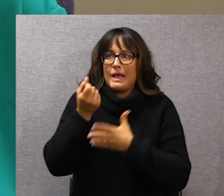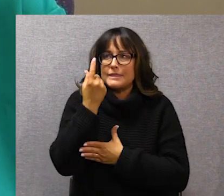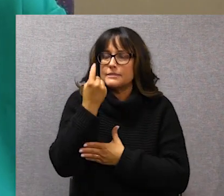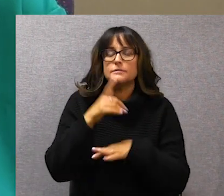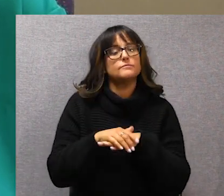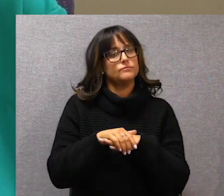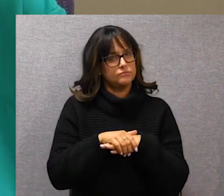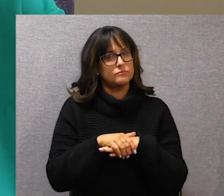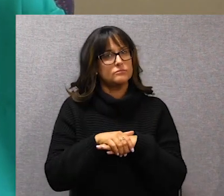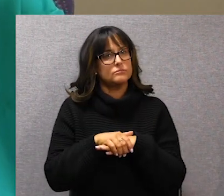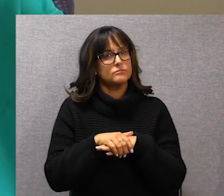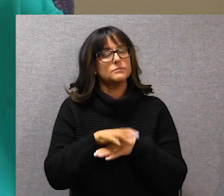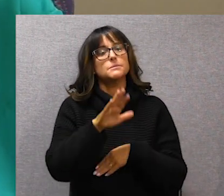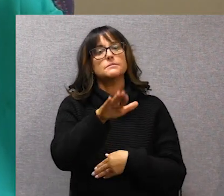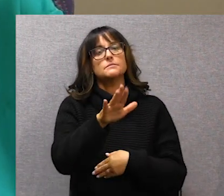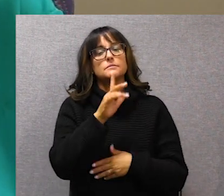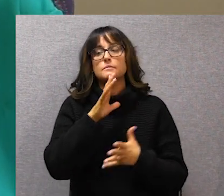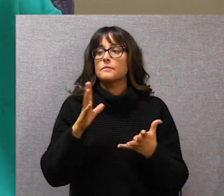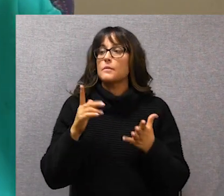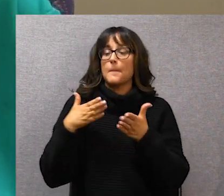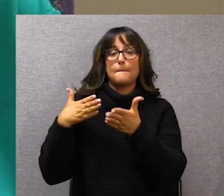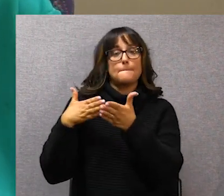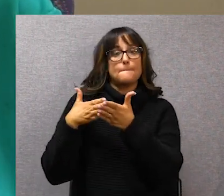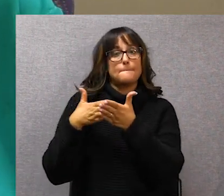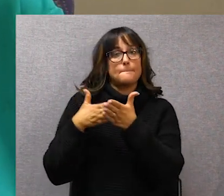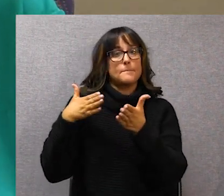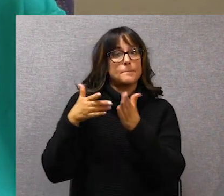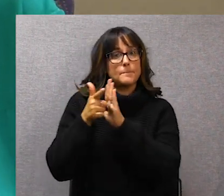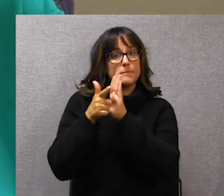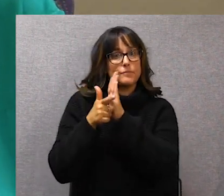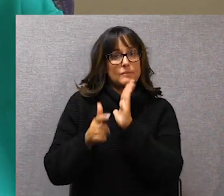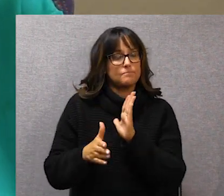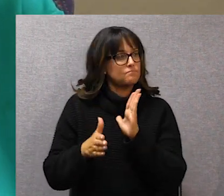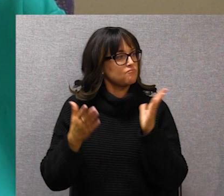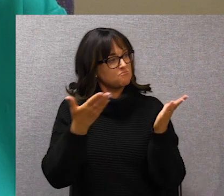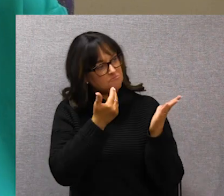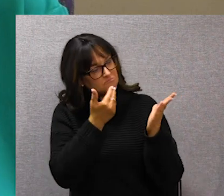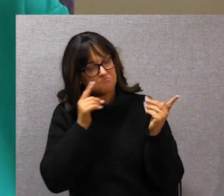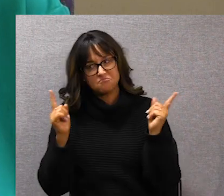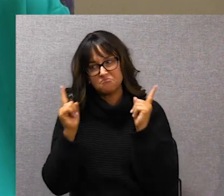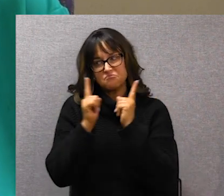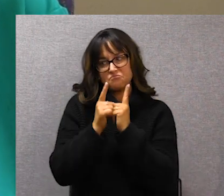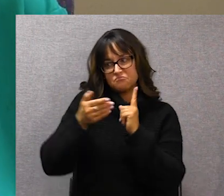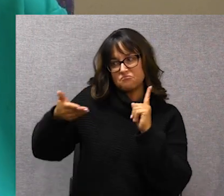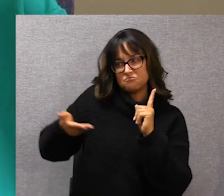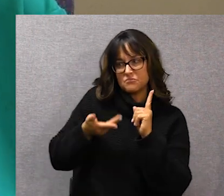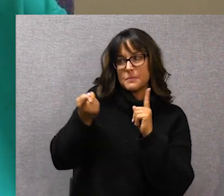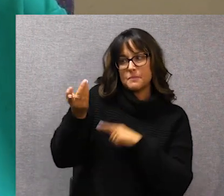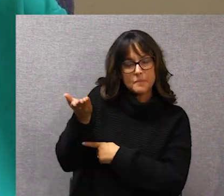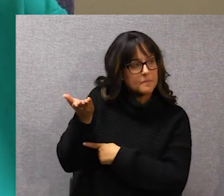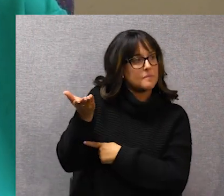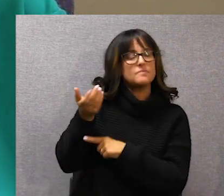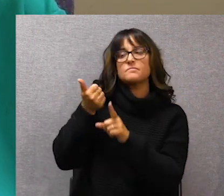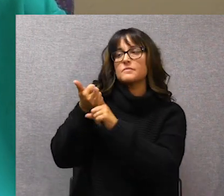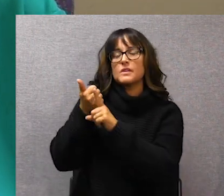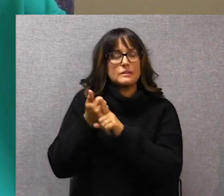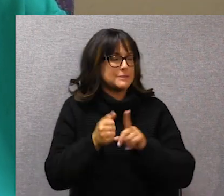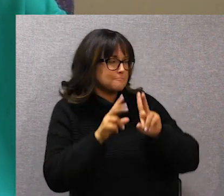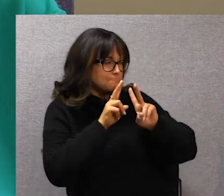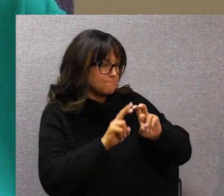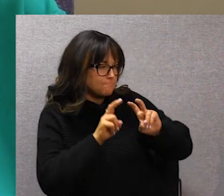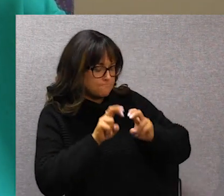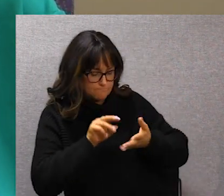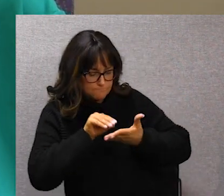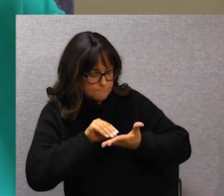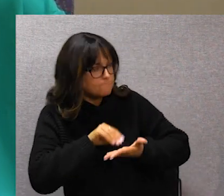We can help connect them with the prosecutor who will be able to explore the situation, the